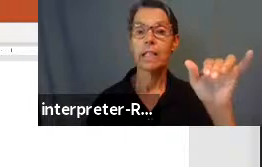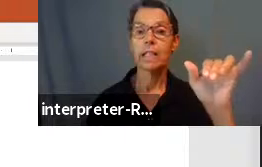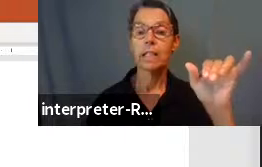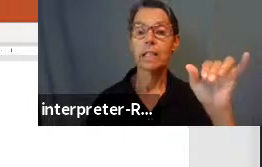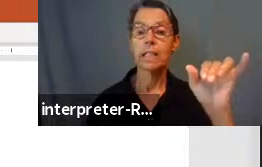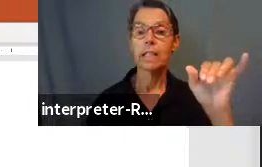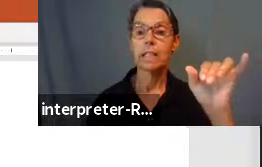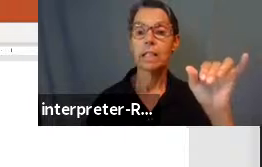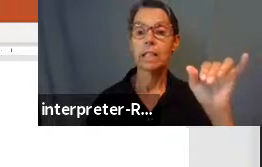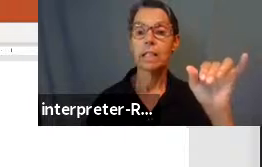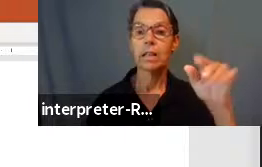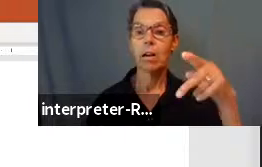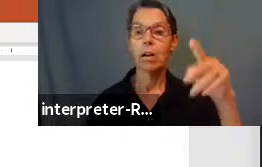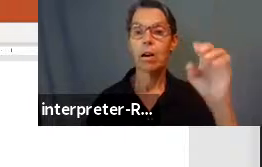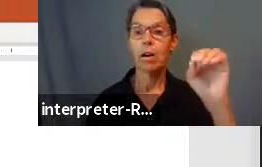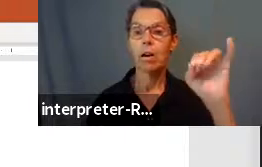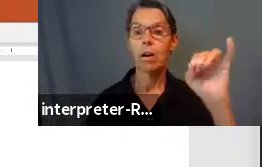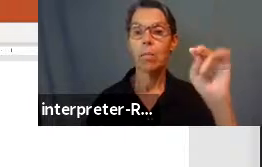Dashinika Poindexter,